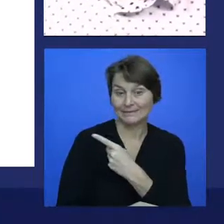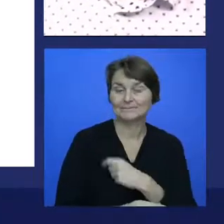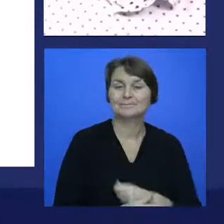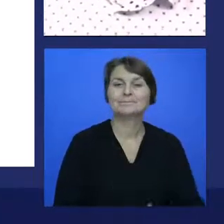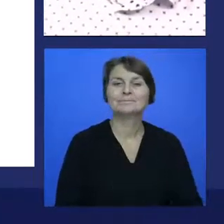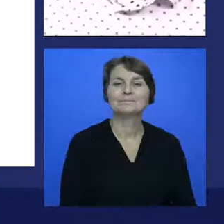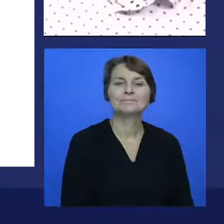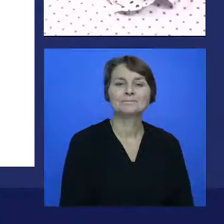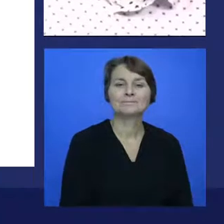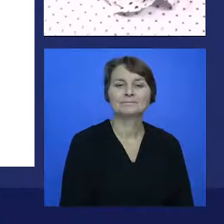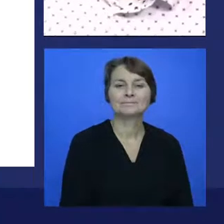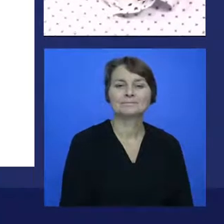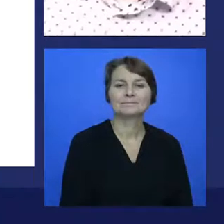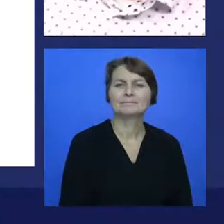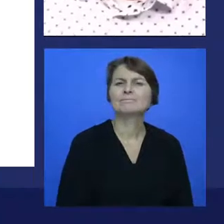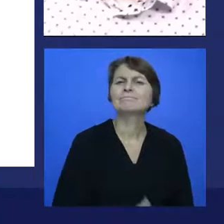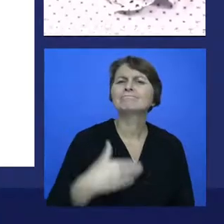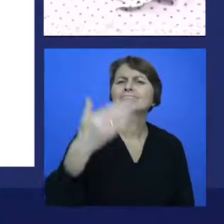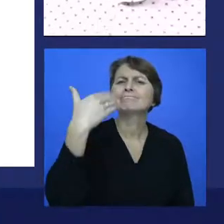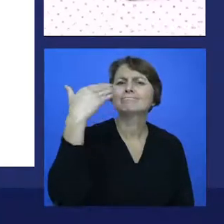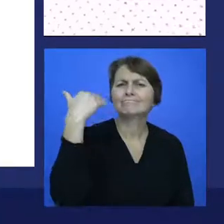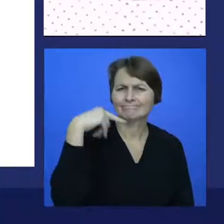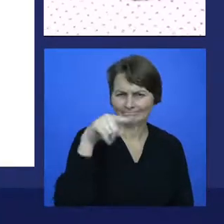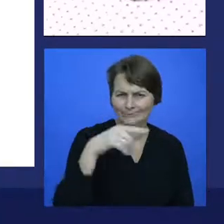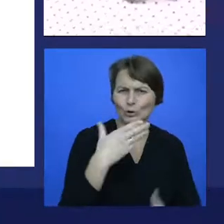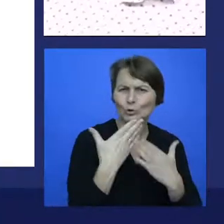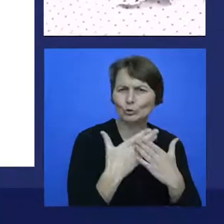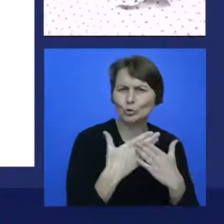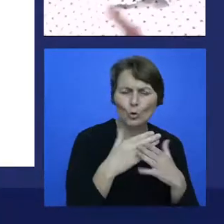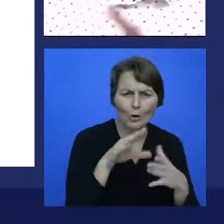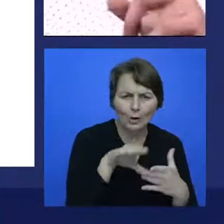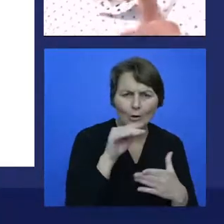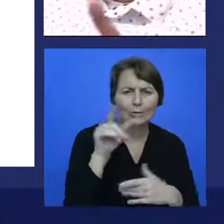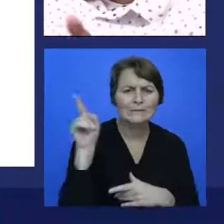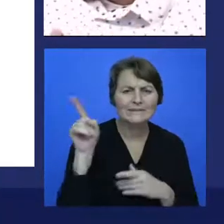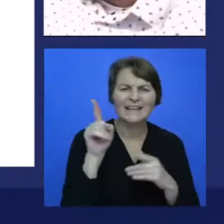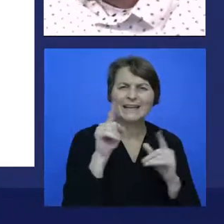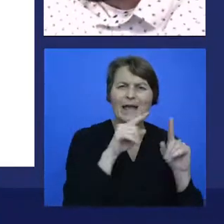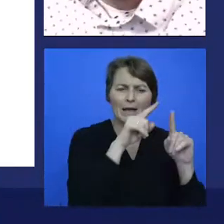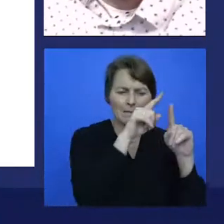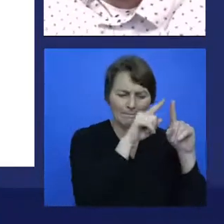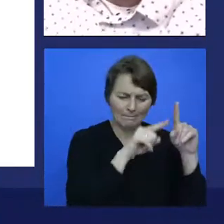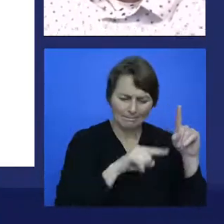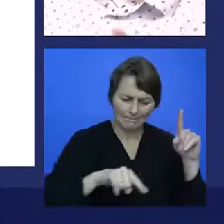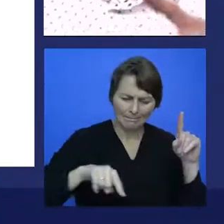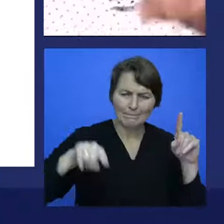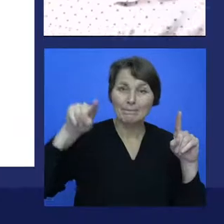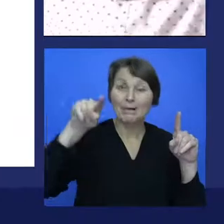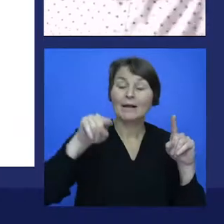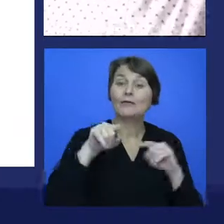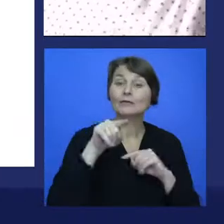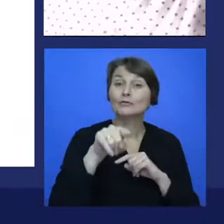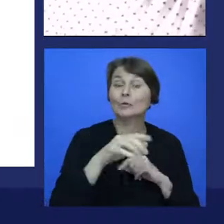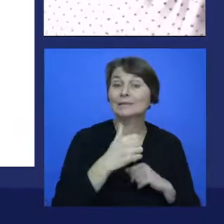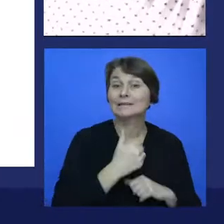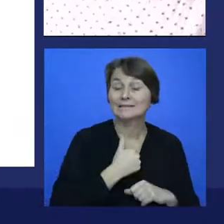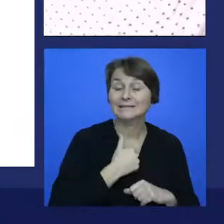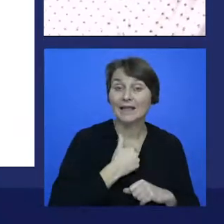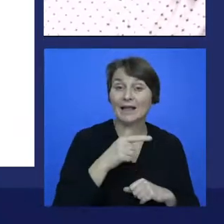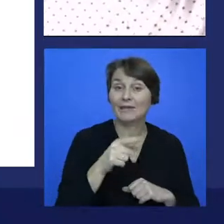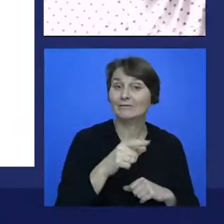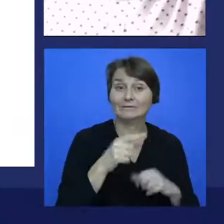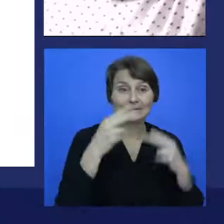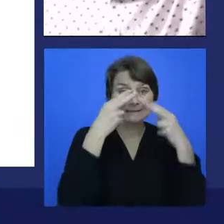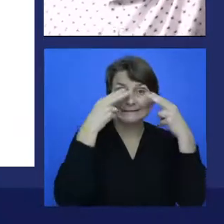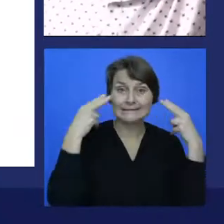that in school, you remember this particular function called a parabola. Now, imagine you're like a blind Mario. You can't see,